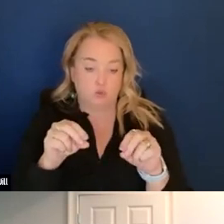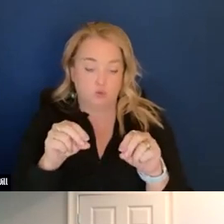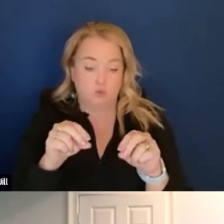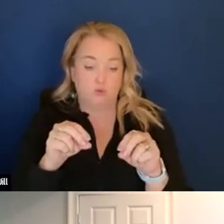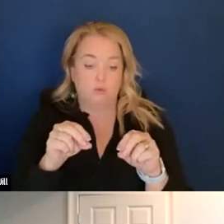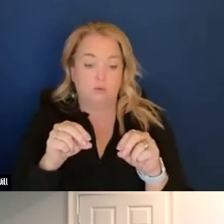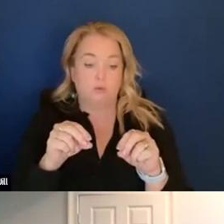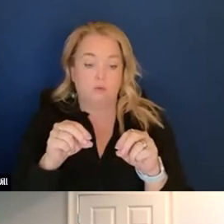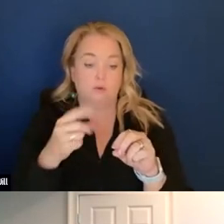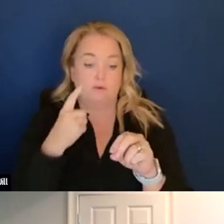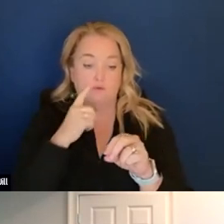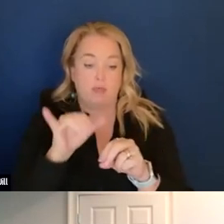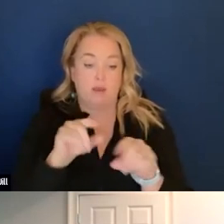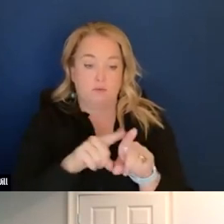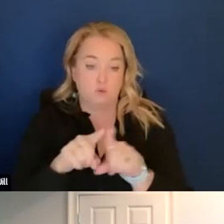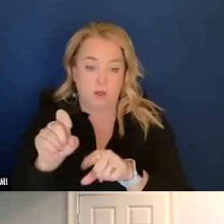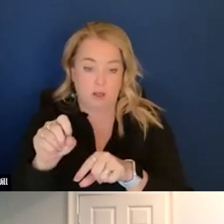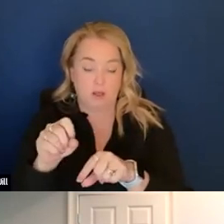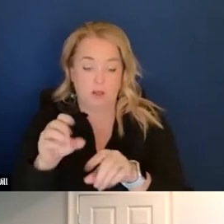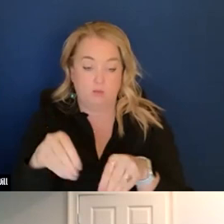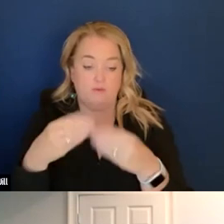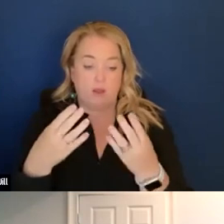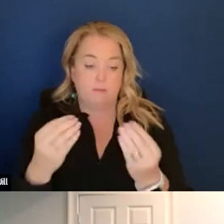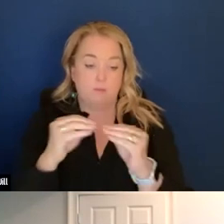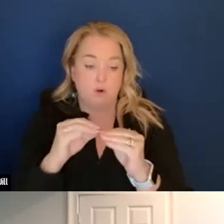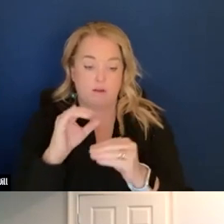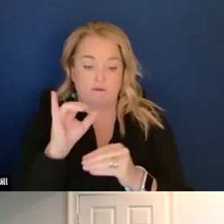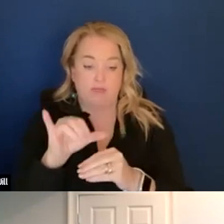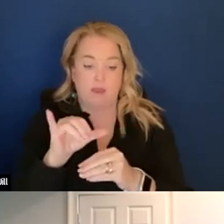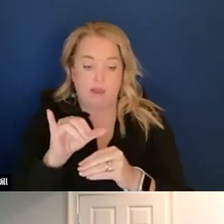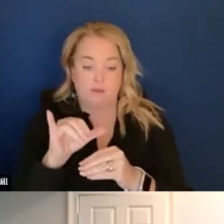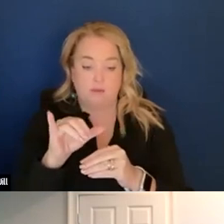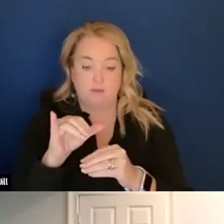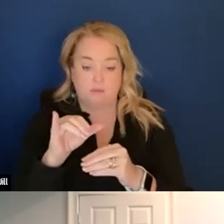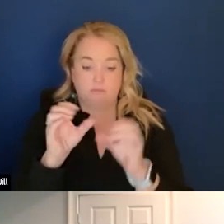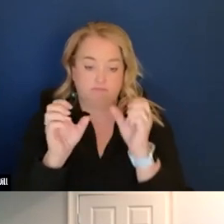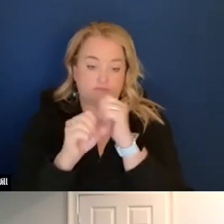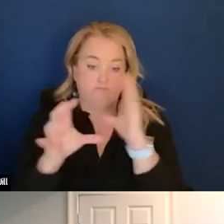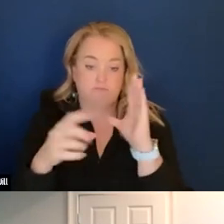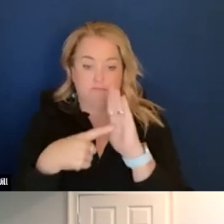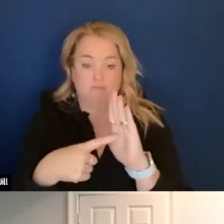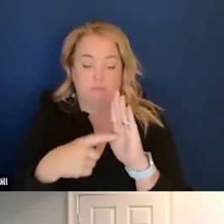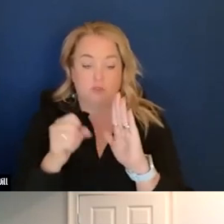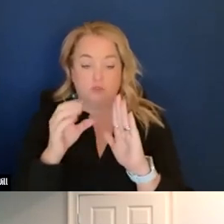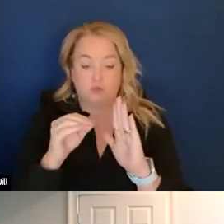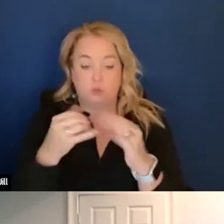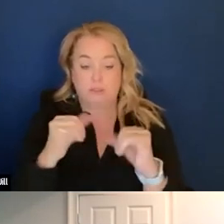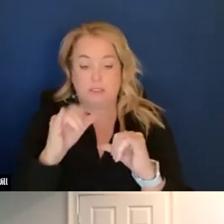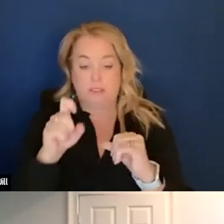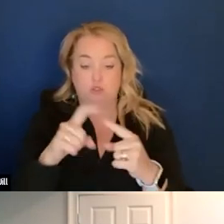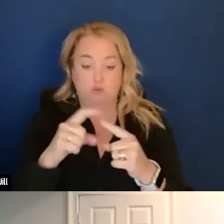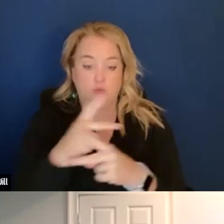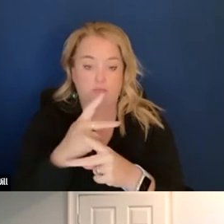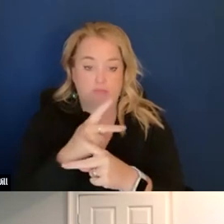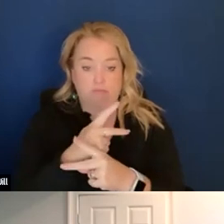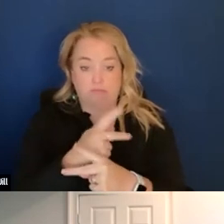leading up to that as well, and providing a little bit of that landscape. So still needs to be fleshed out a bit more. So I